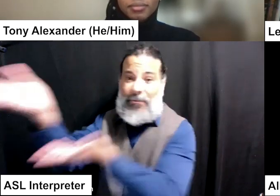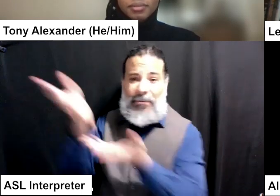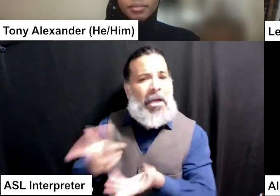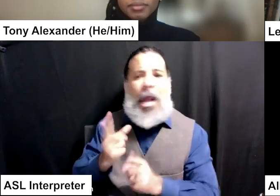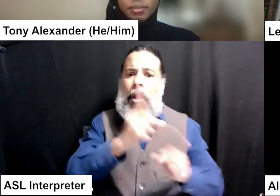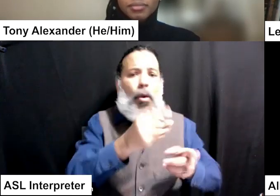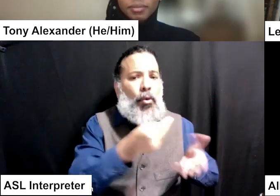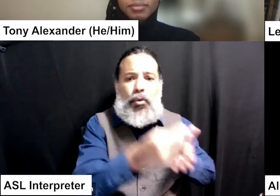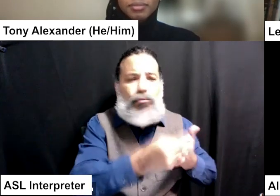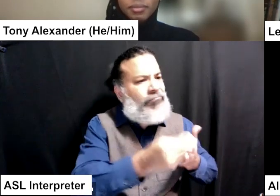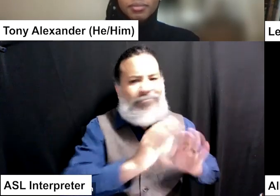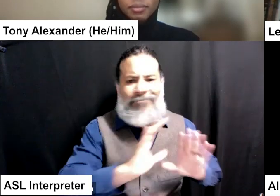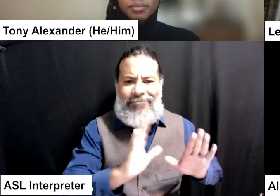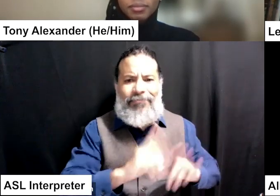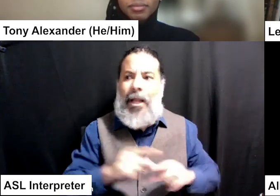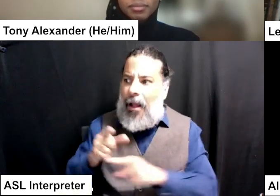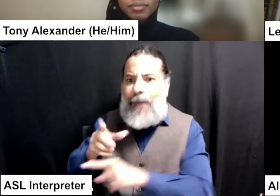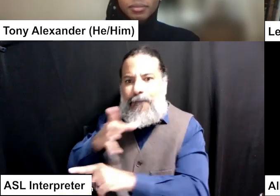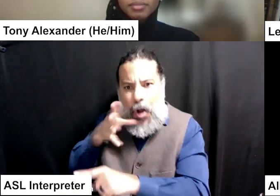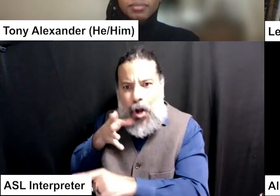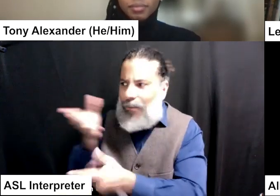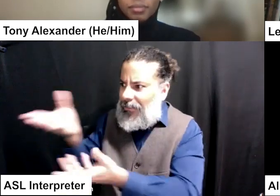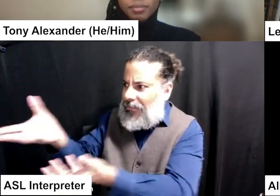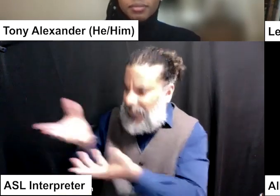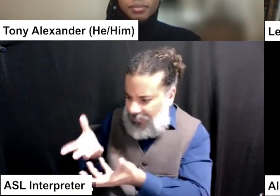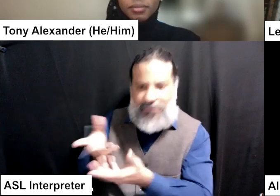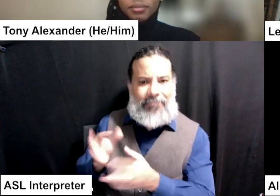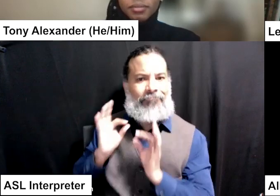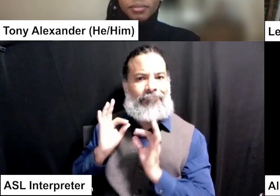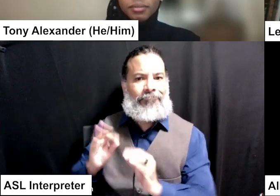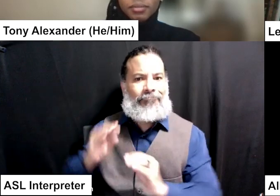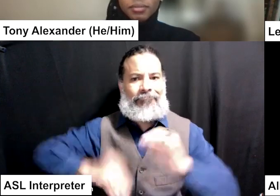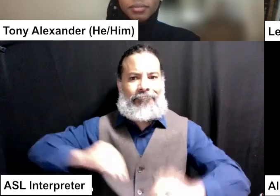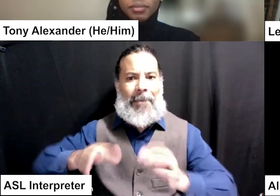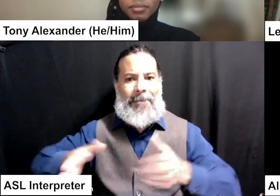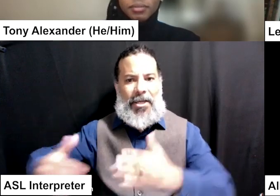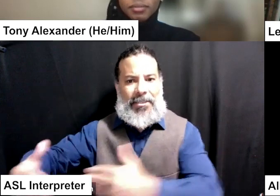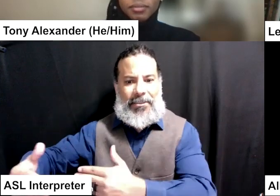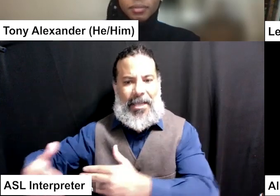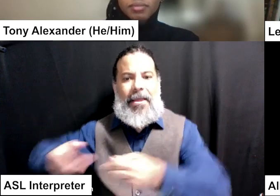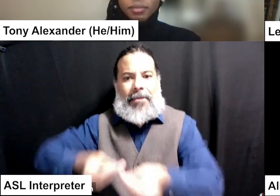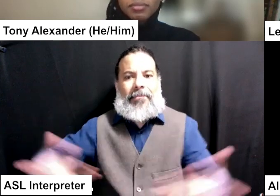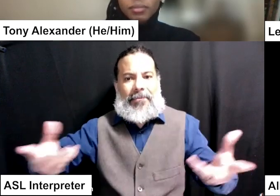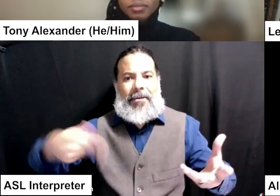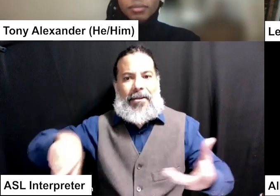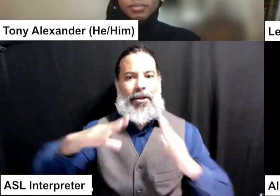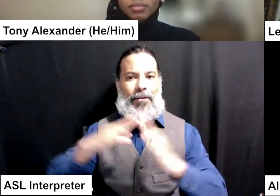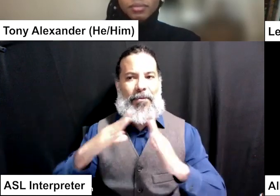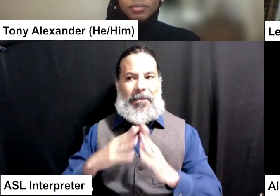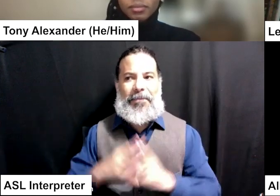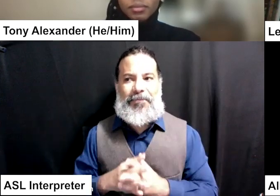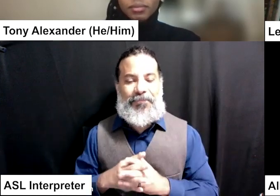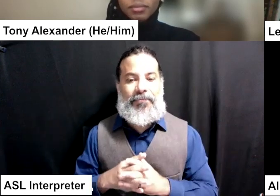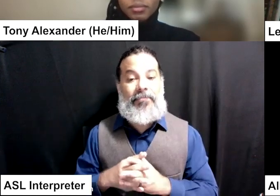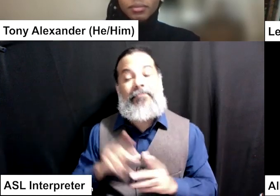or agricultures, but directly from the farm. And then we distributed that into the community. And